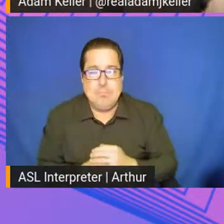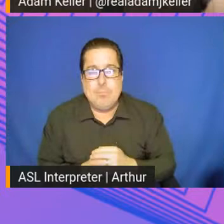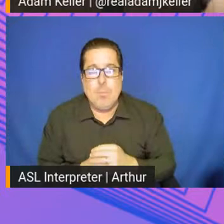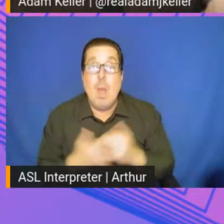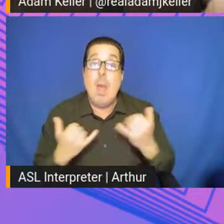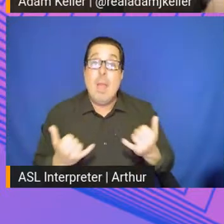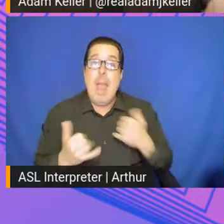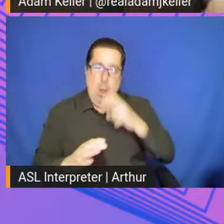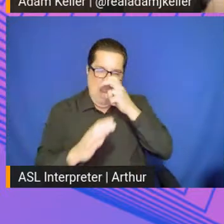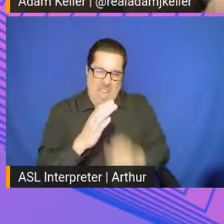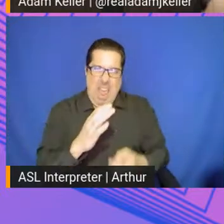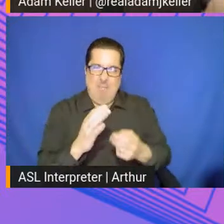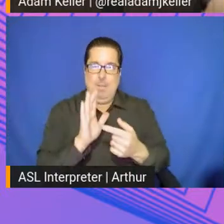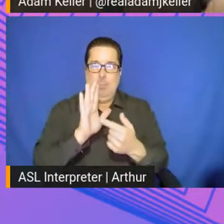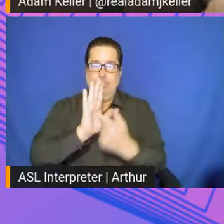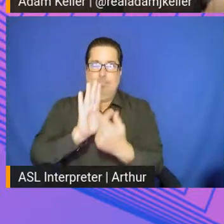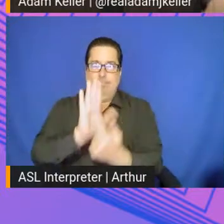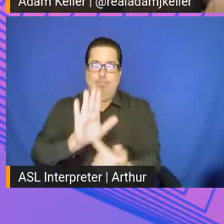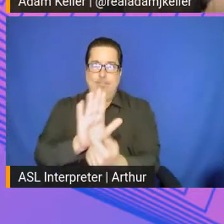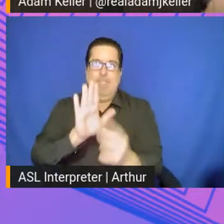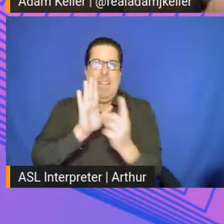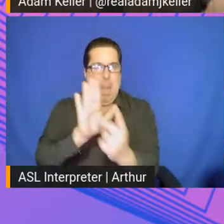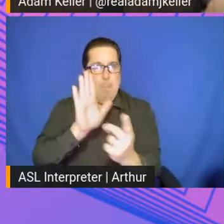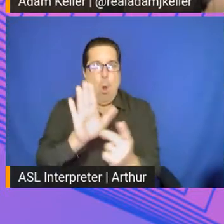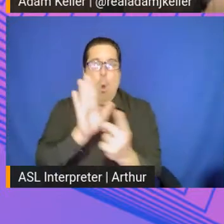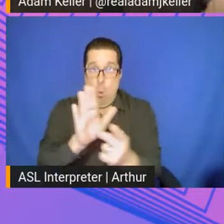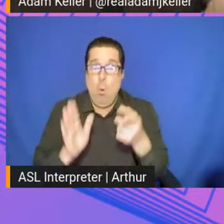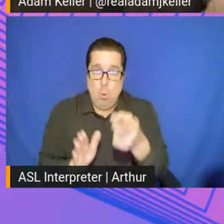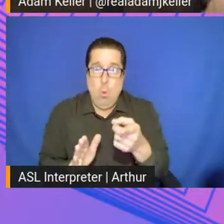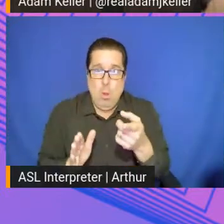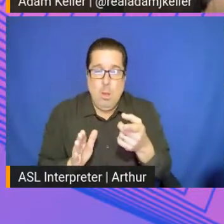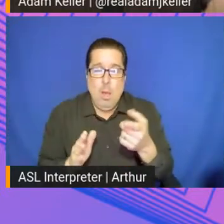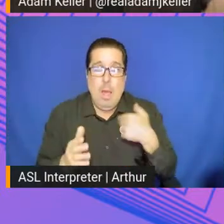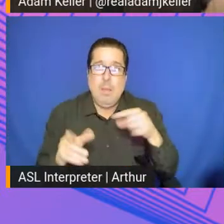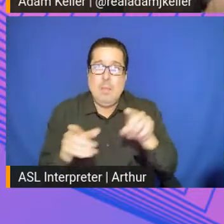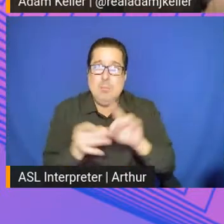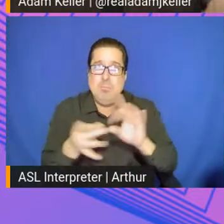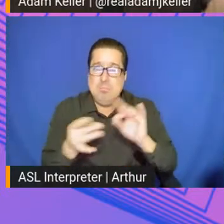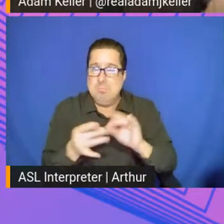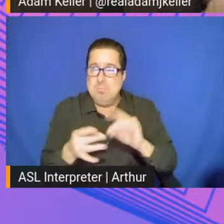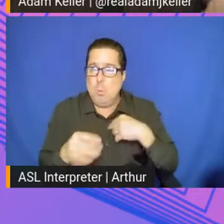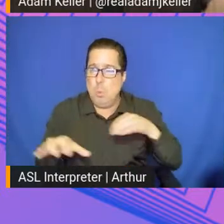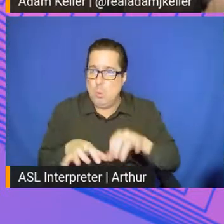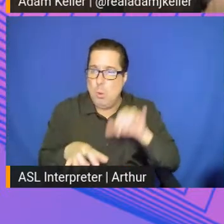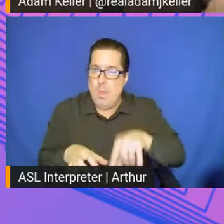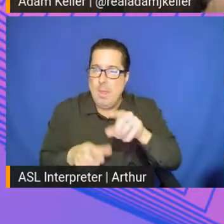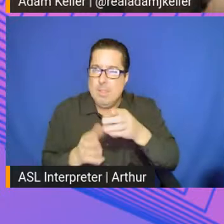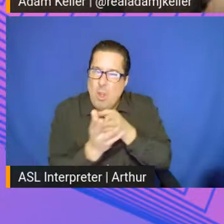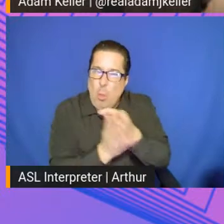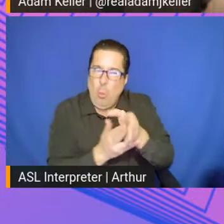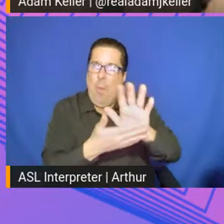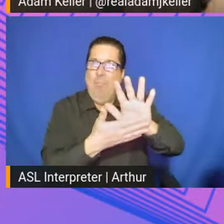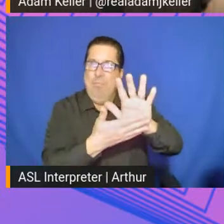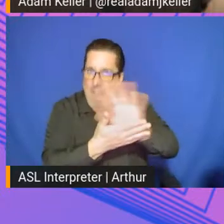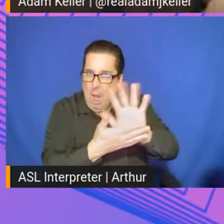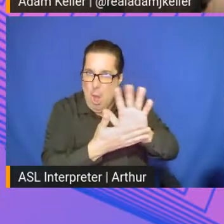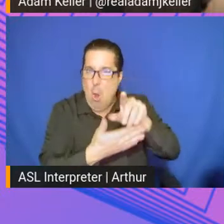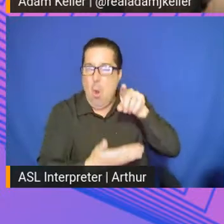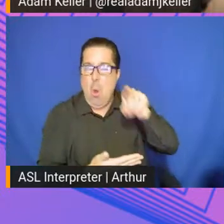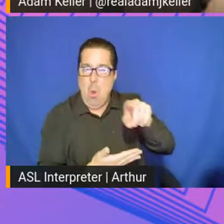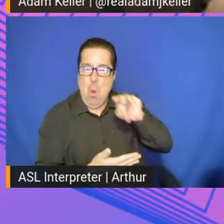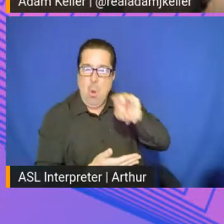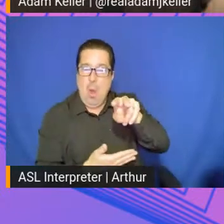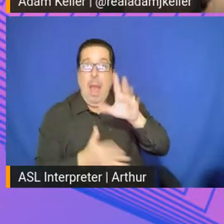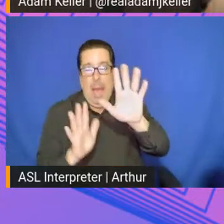dive into a demo. And as I said, we're going to do this via a video, which again, forgive